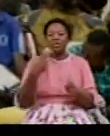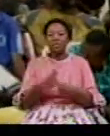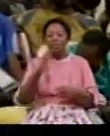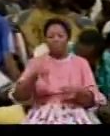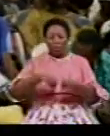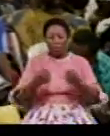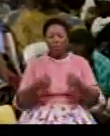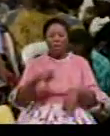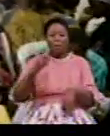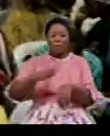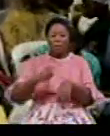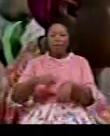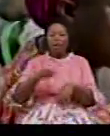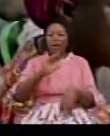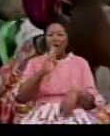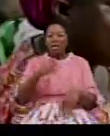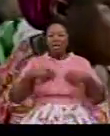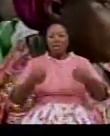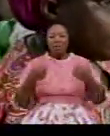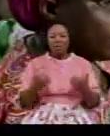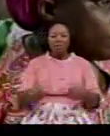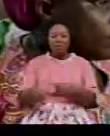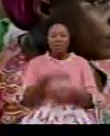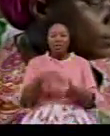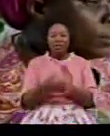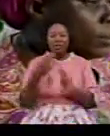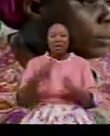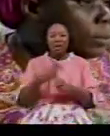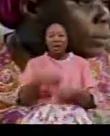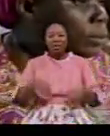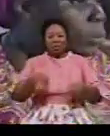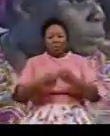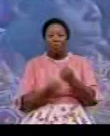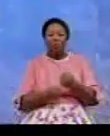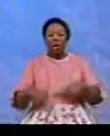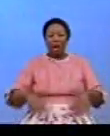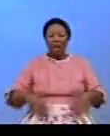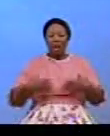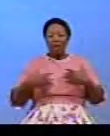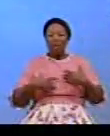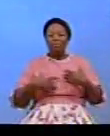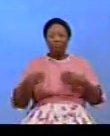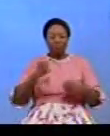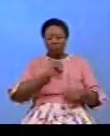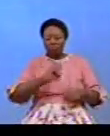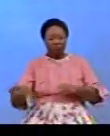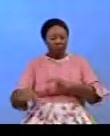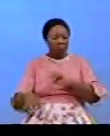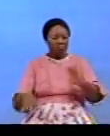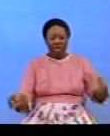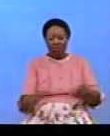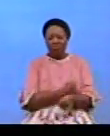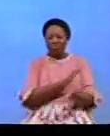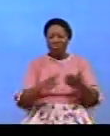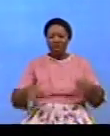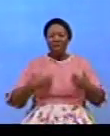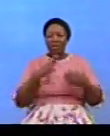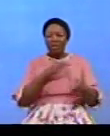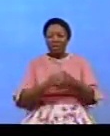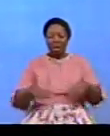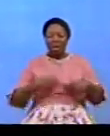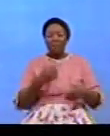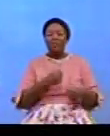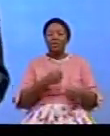you sow. You still sow in unrighteousness. You still sow in ungodliness. You